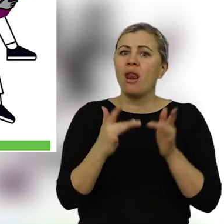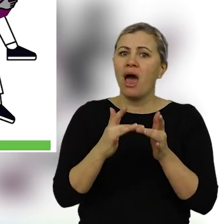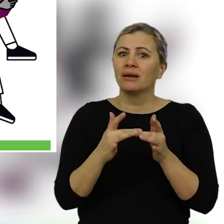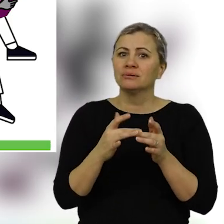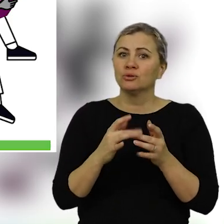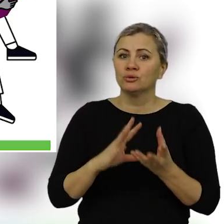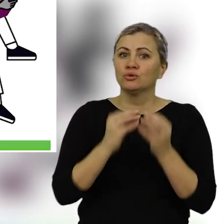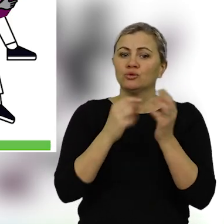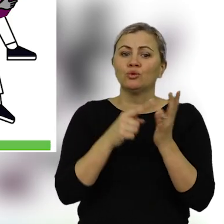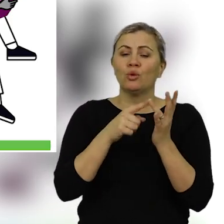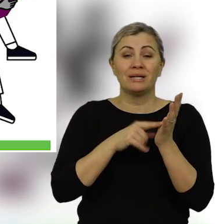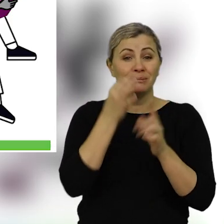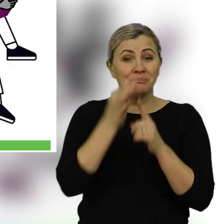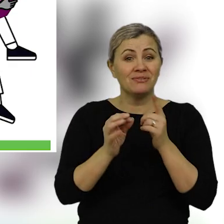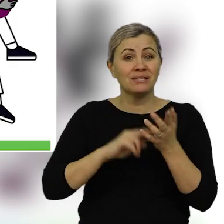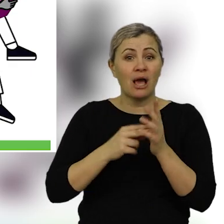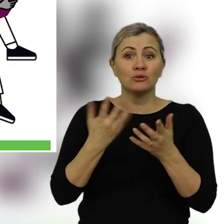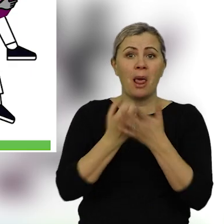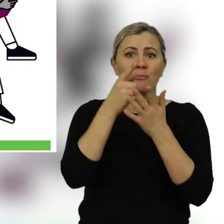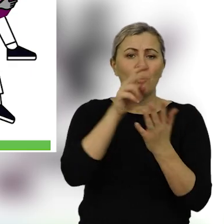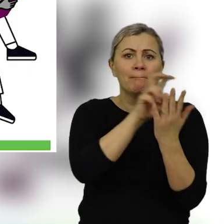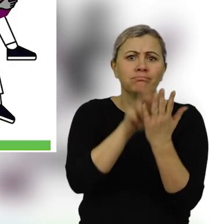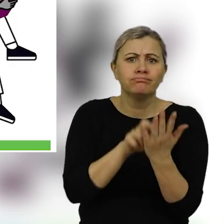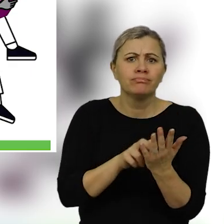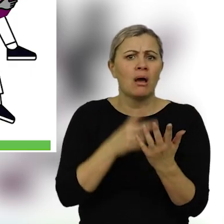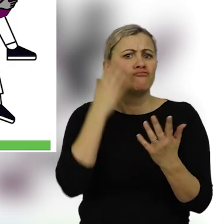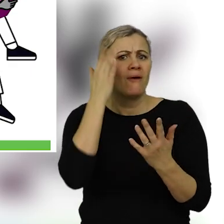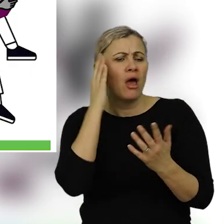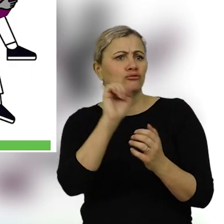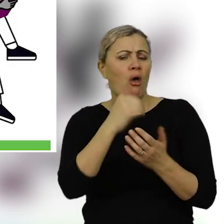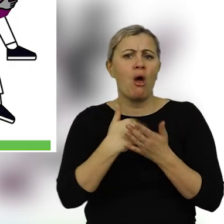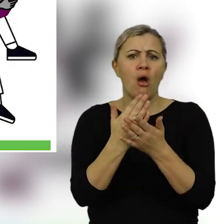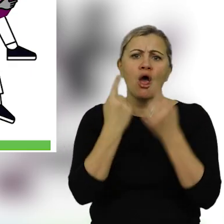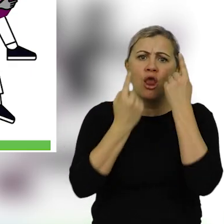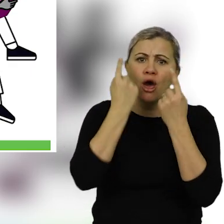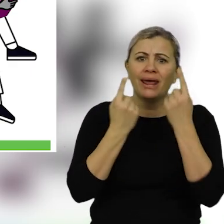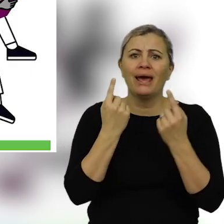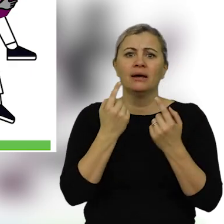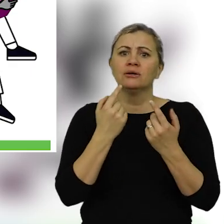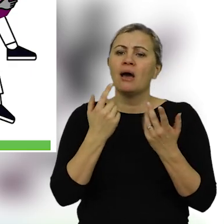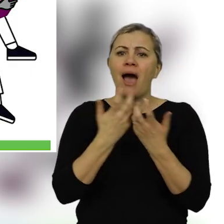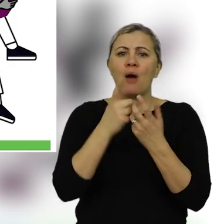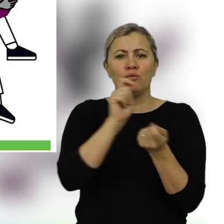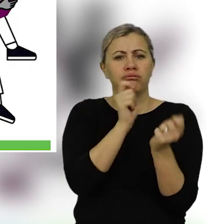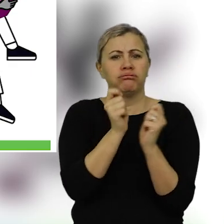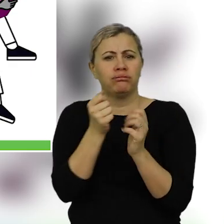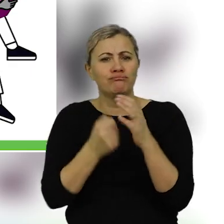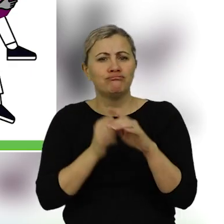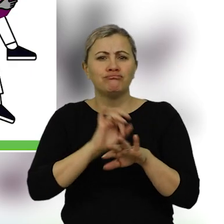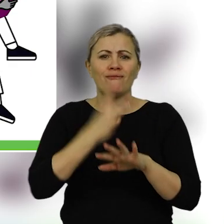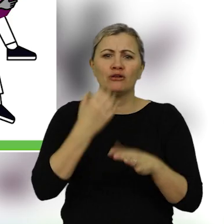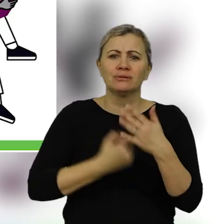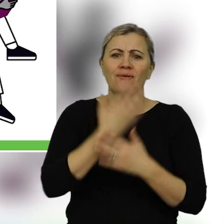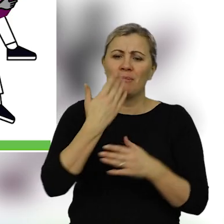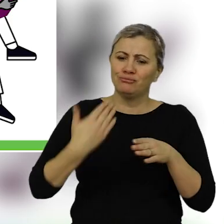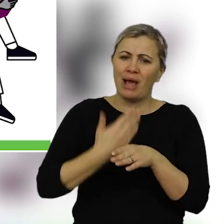specifically designed to help you capture, reflect upon, and share your learning, all with the aim of shaping your ongoing professional development and